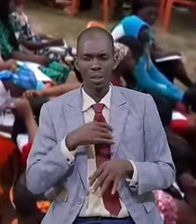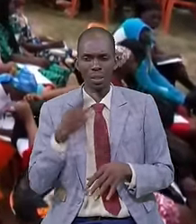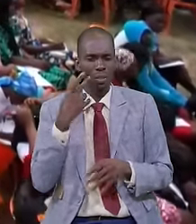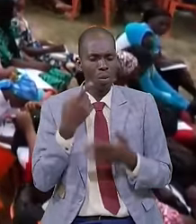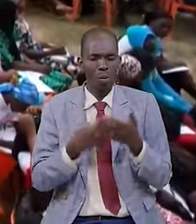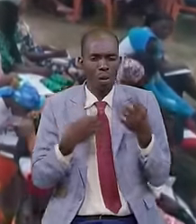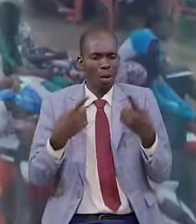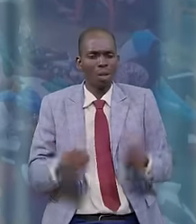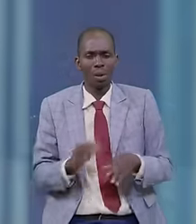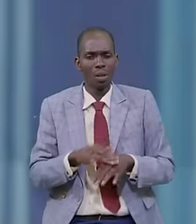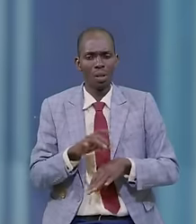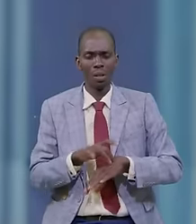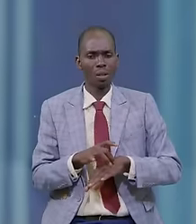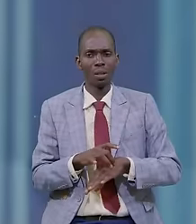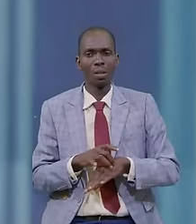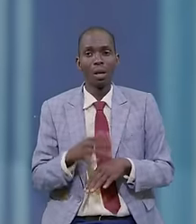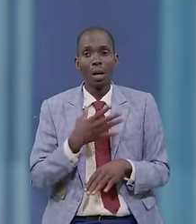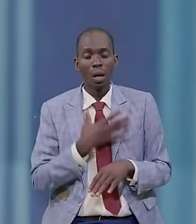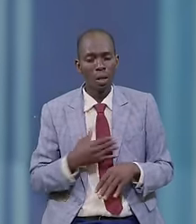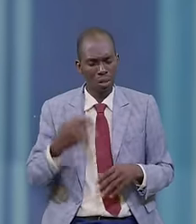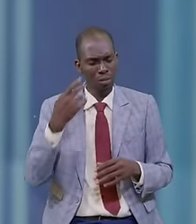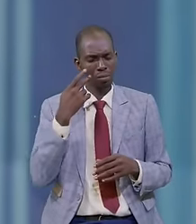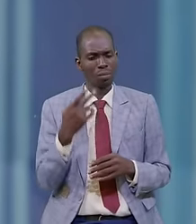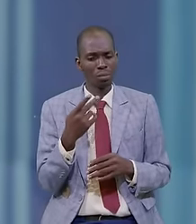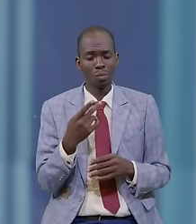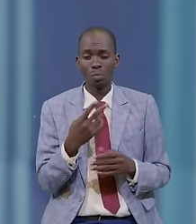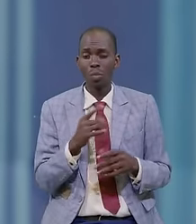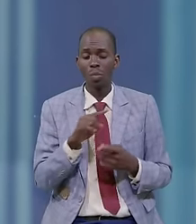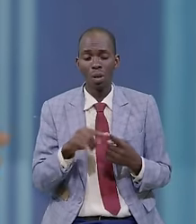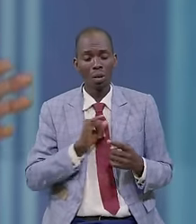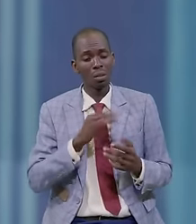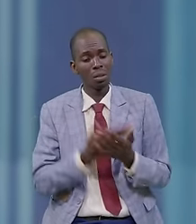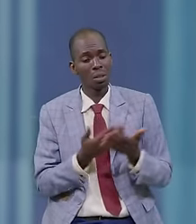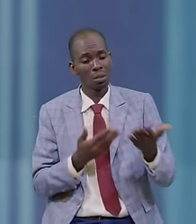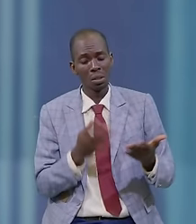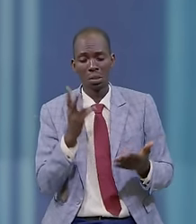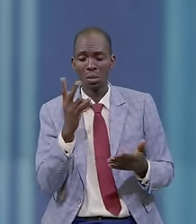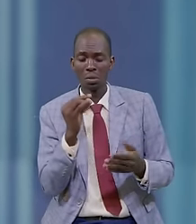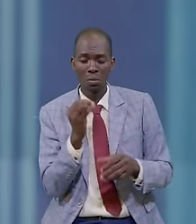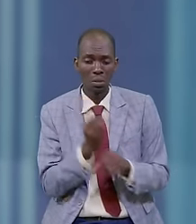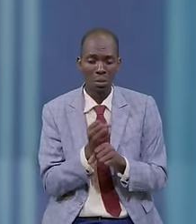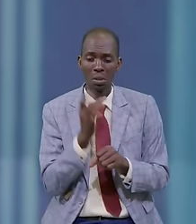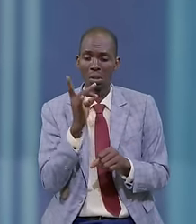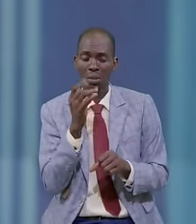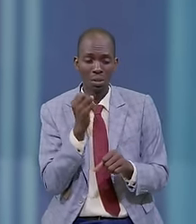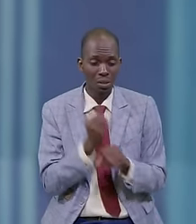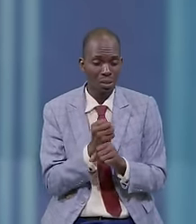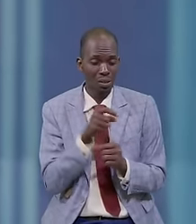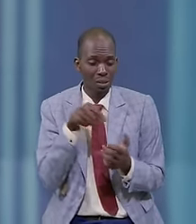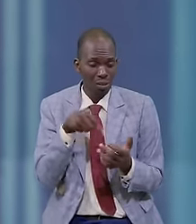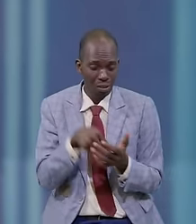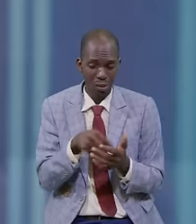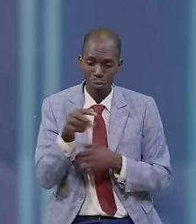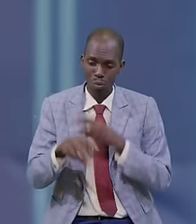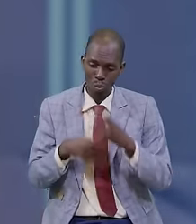70 years, 80 years, 100 years, this one will end. And